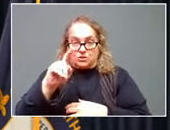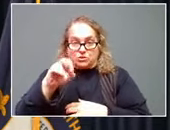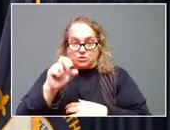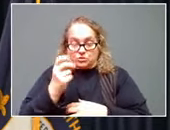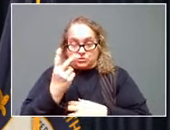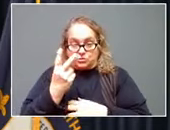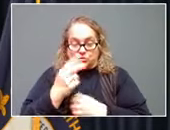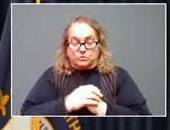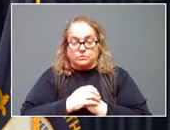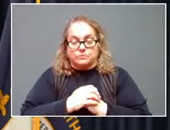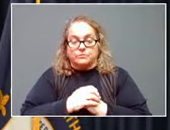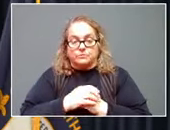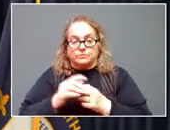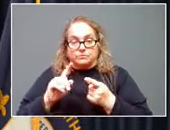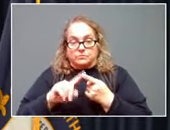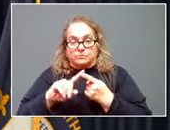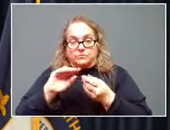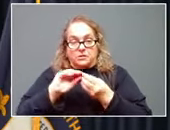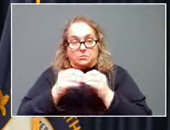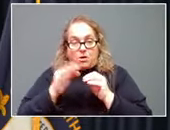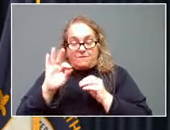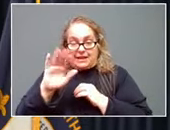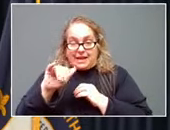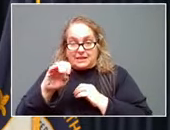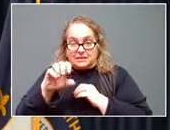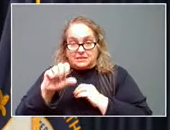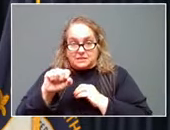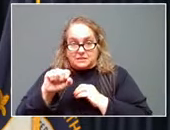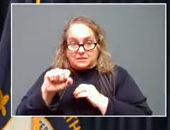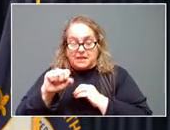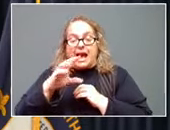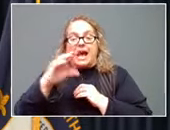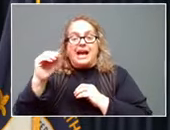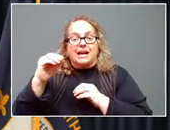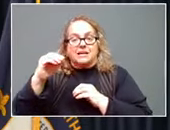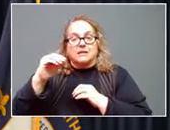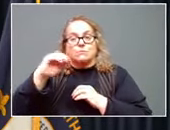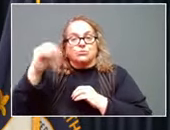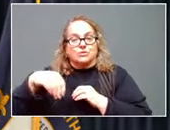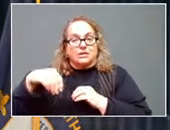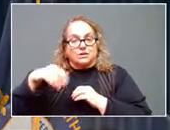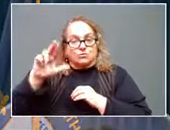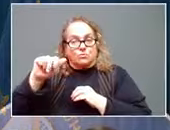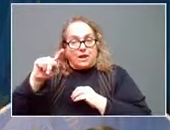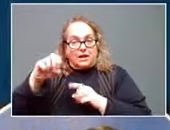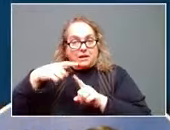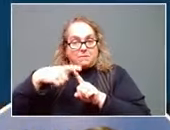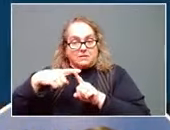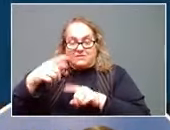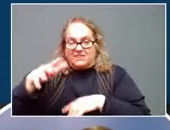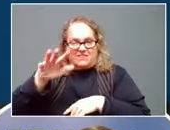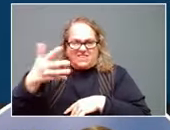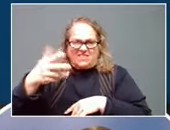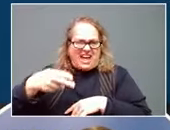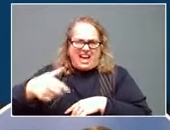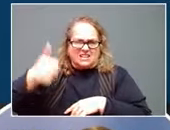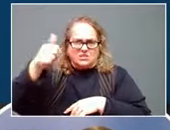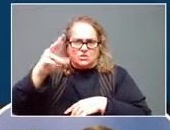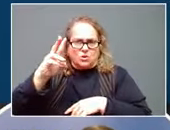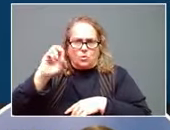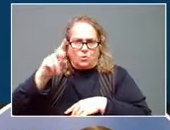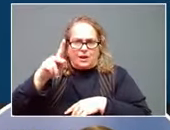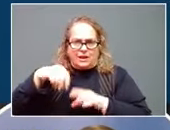are number of cases / positivity rate, which are still at about the 5th highest week in the entire